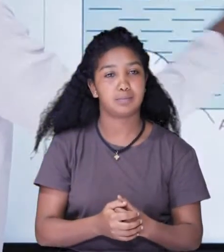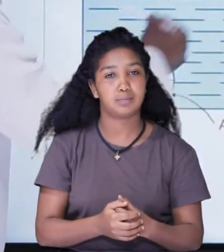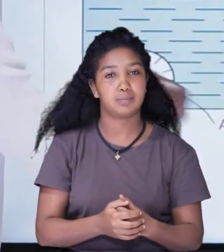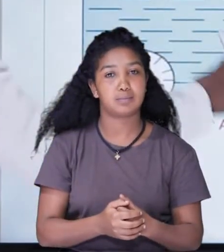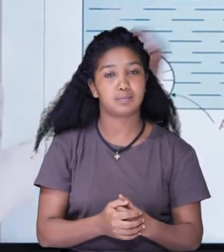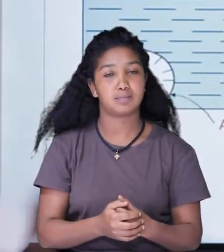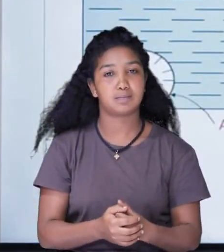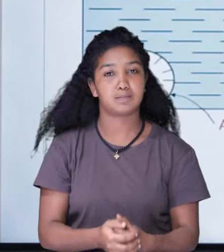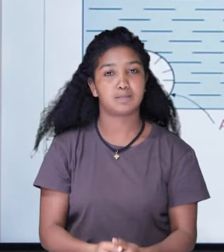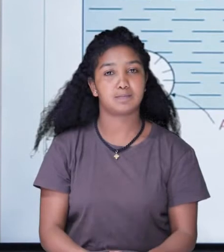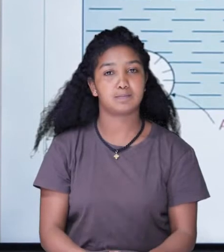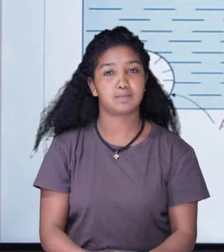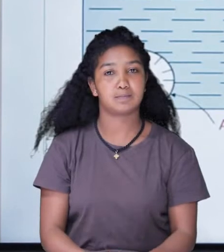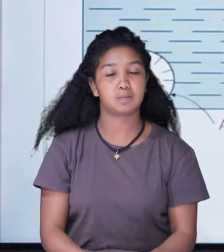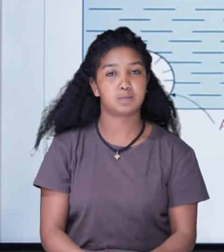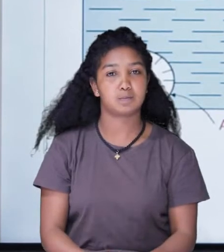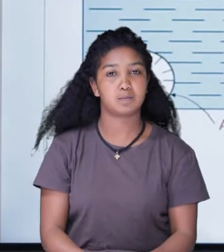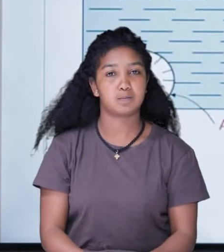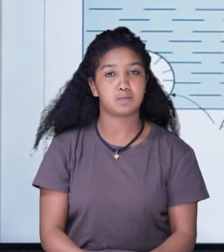in liquid.